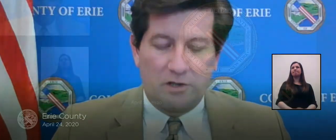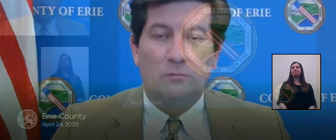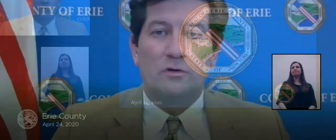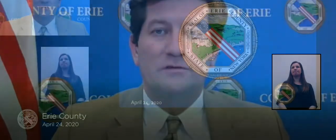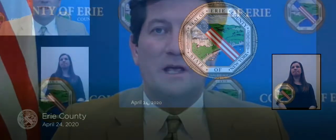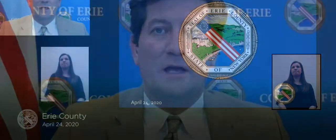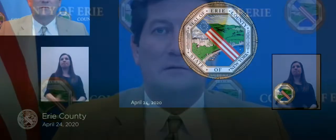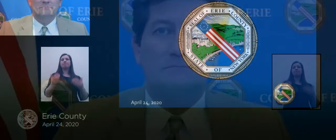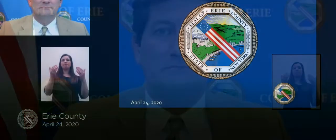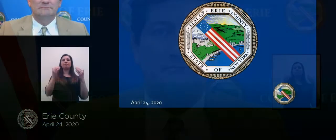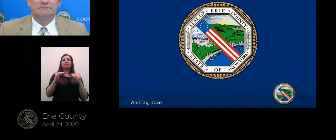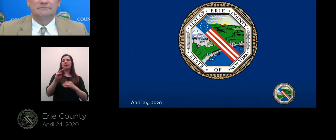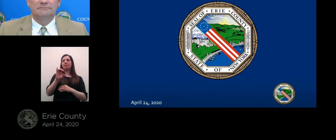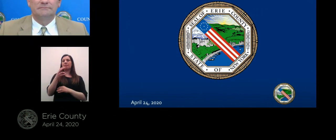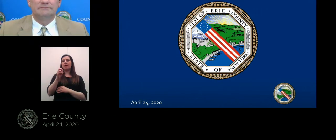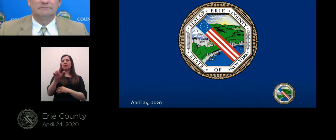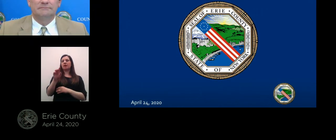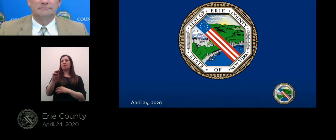Michael Mroziak.